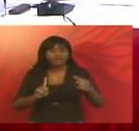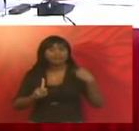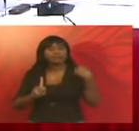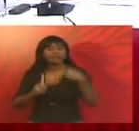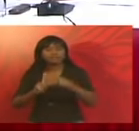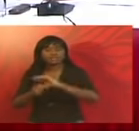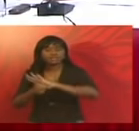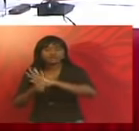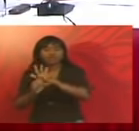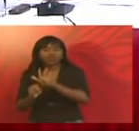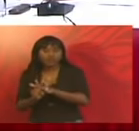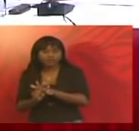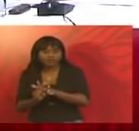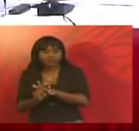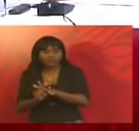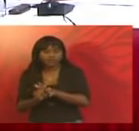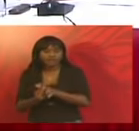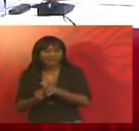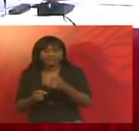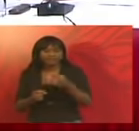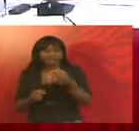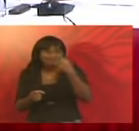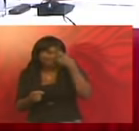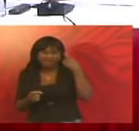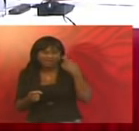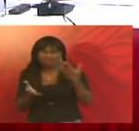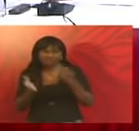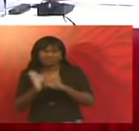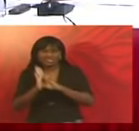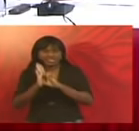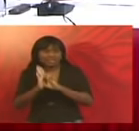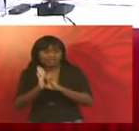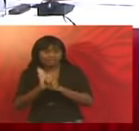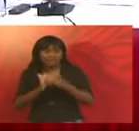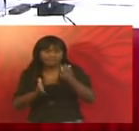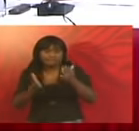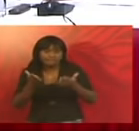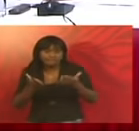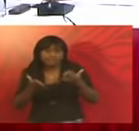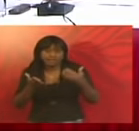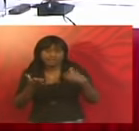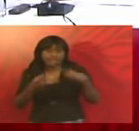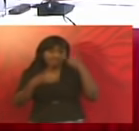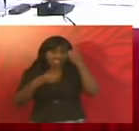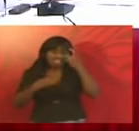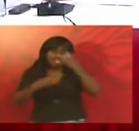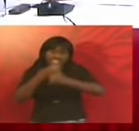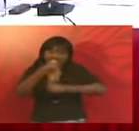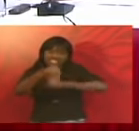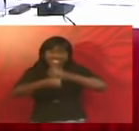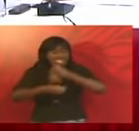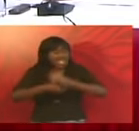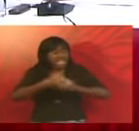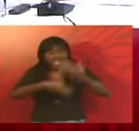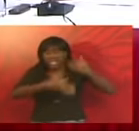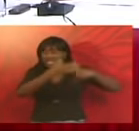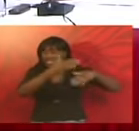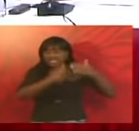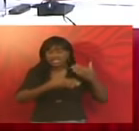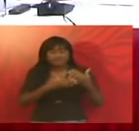simply because their swab came back positive? So for example, they may have had a disease for a number of years, they've had